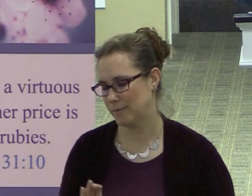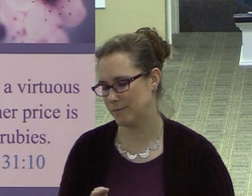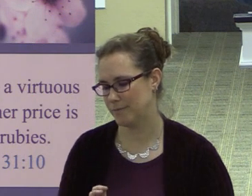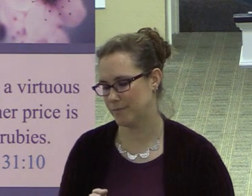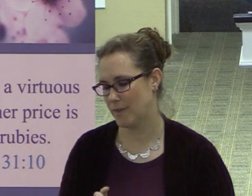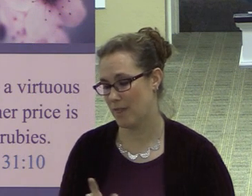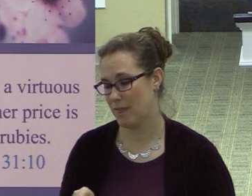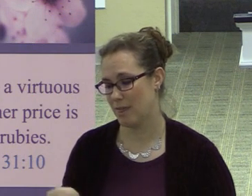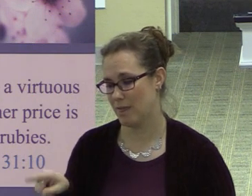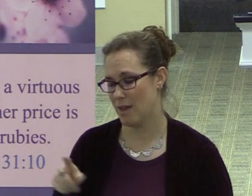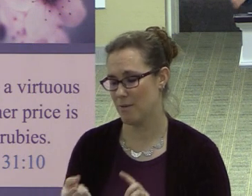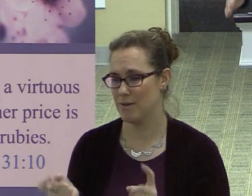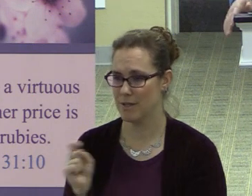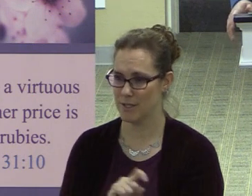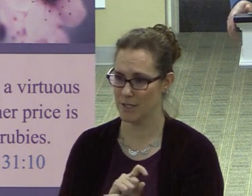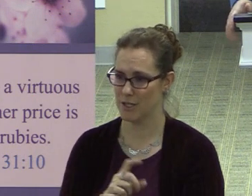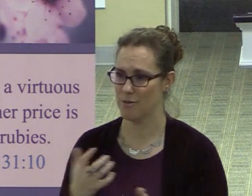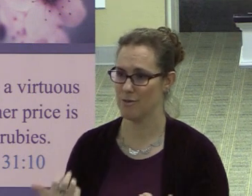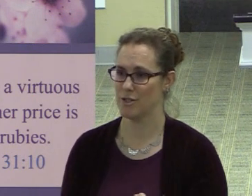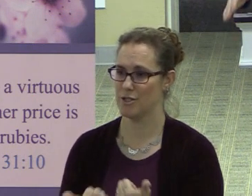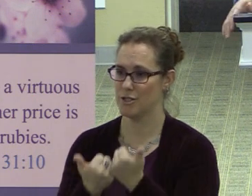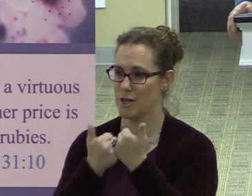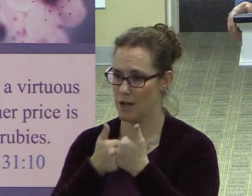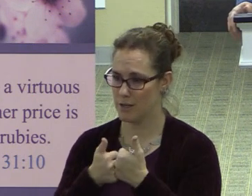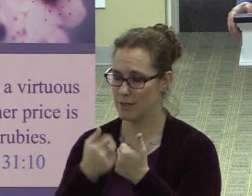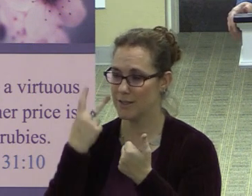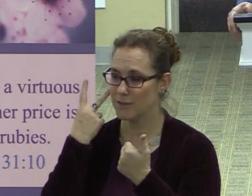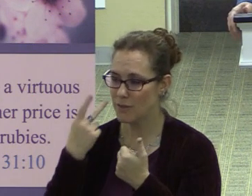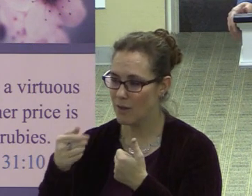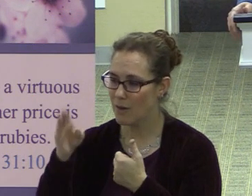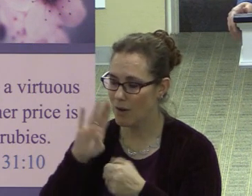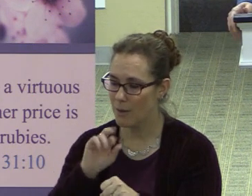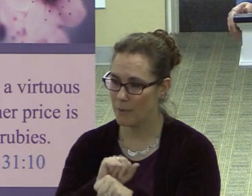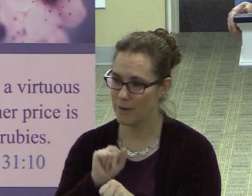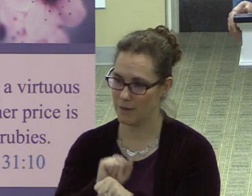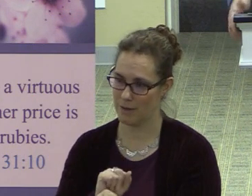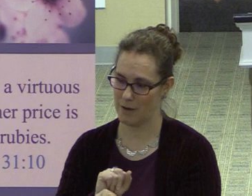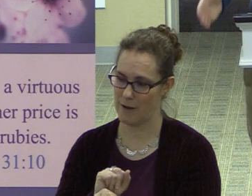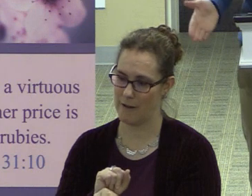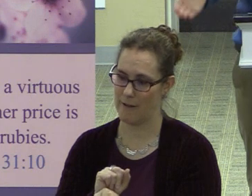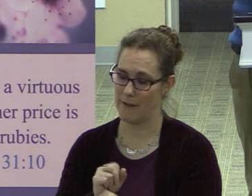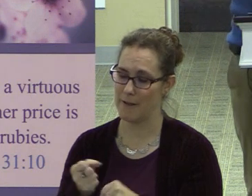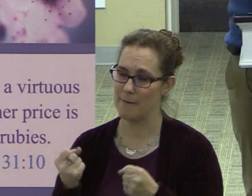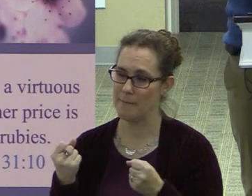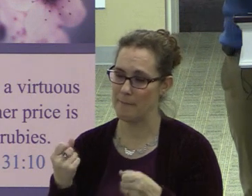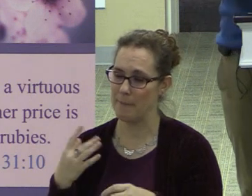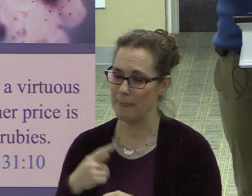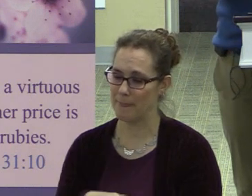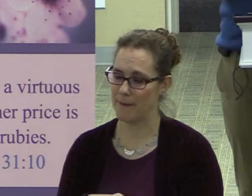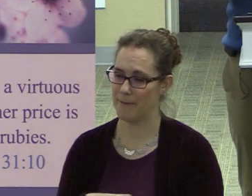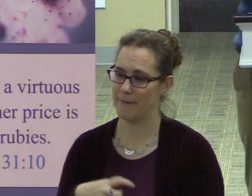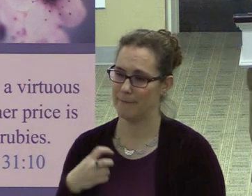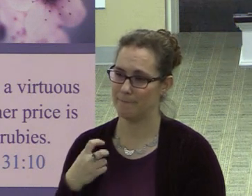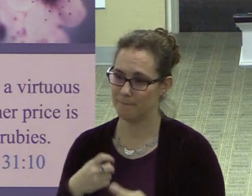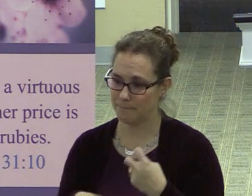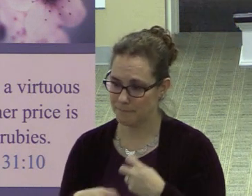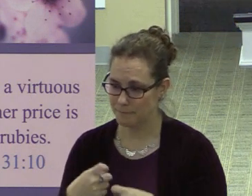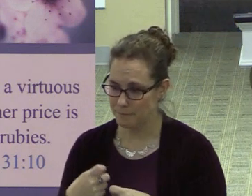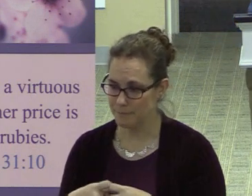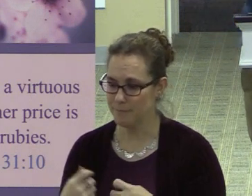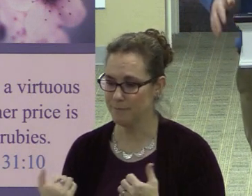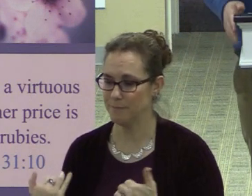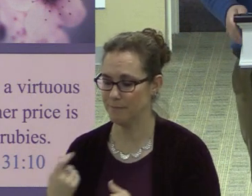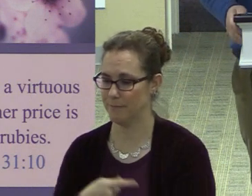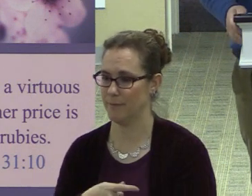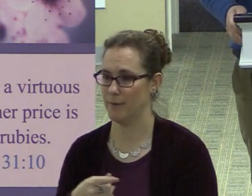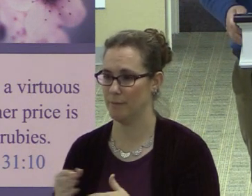They were changed. They were challenged. They saw God work. Many times the trials of today prepare us for the giants